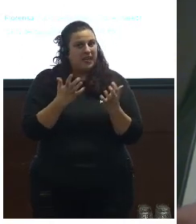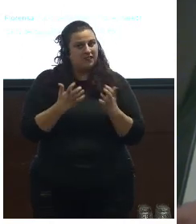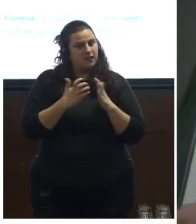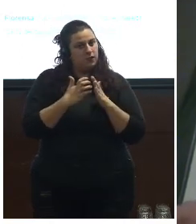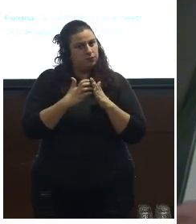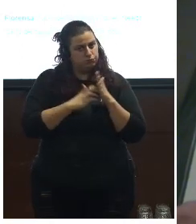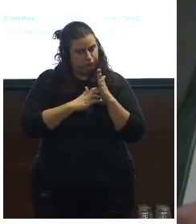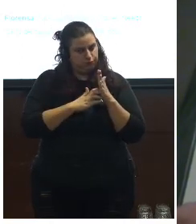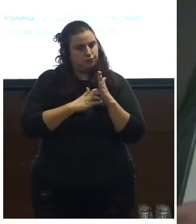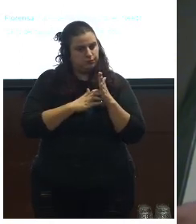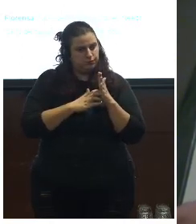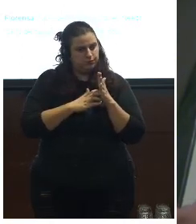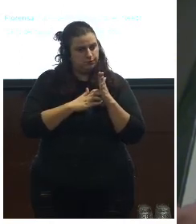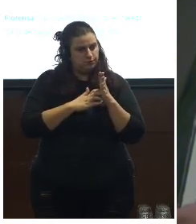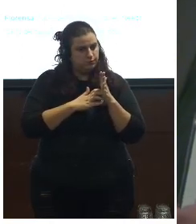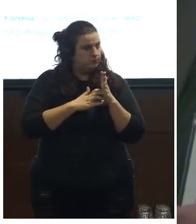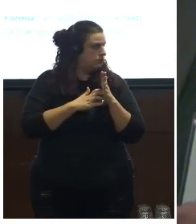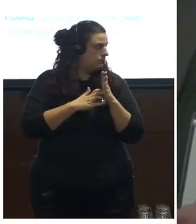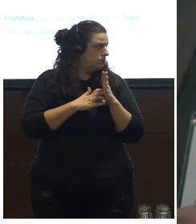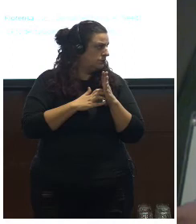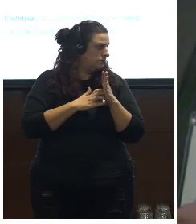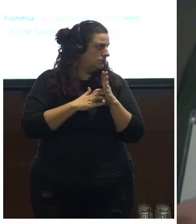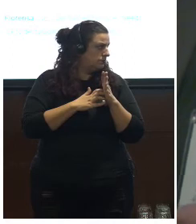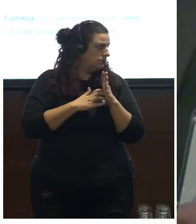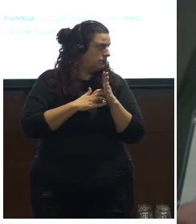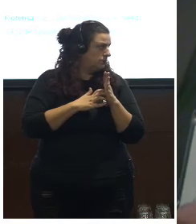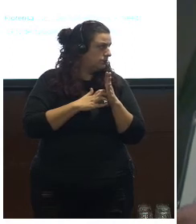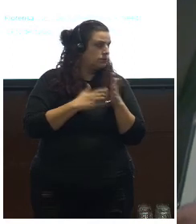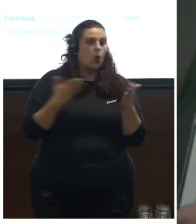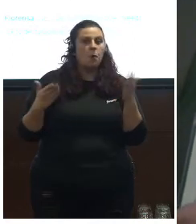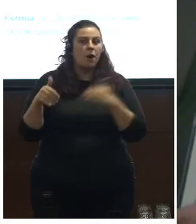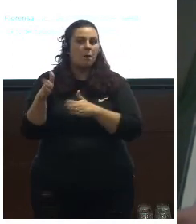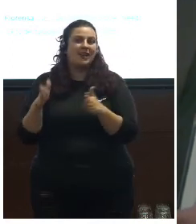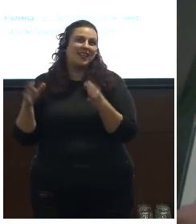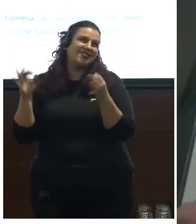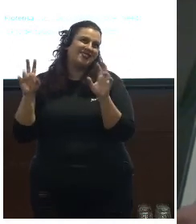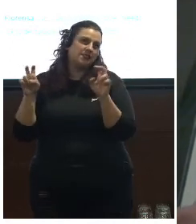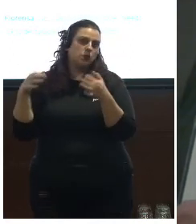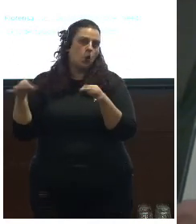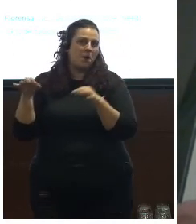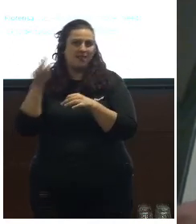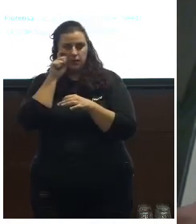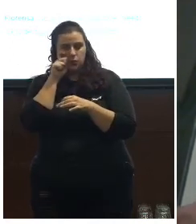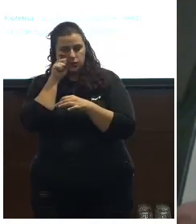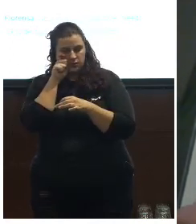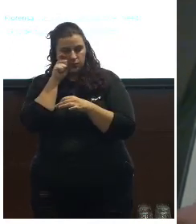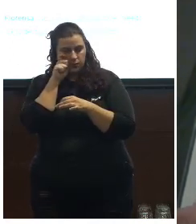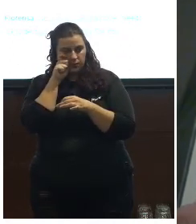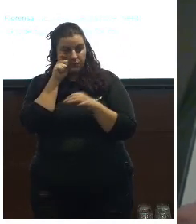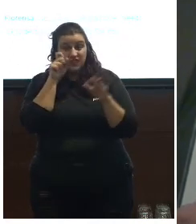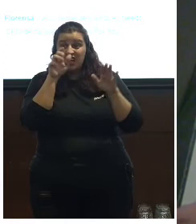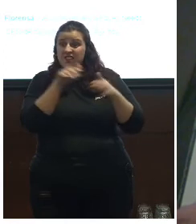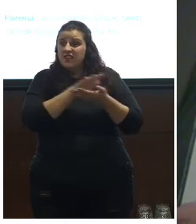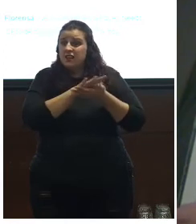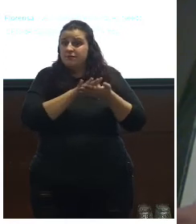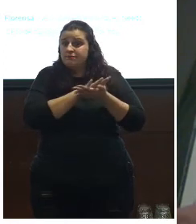than a normal touristic package. Yeah. So in the end, I guess it's all about little steps.